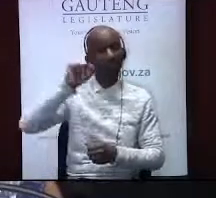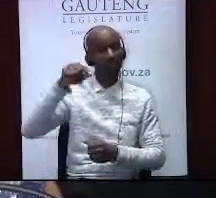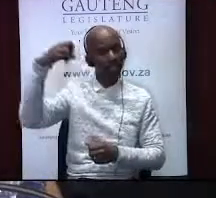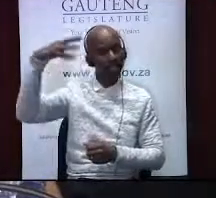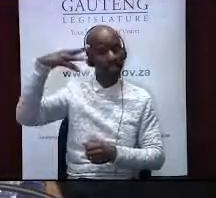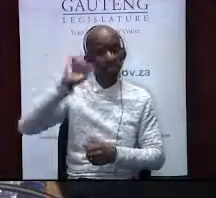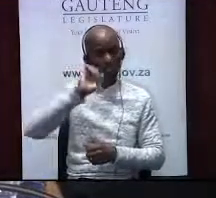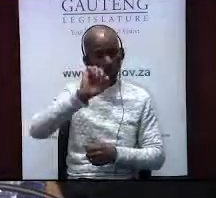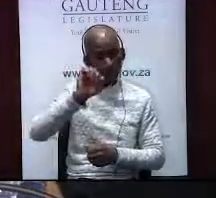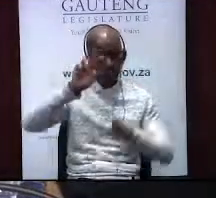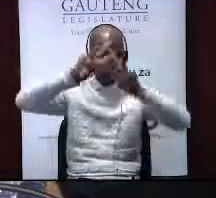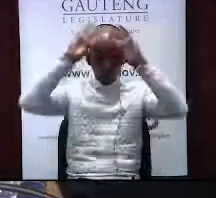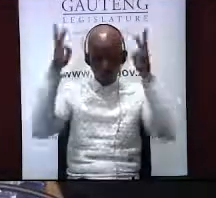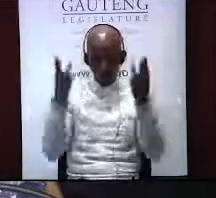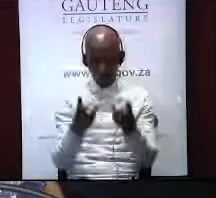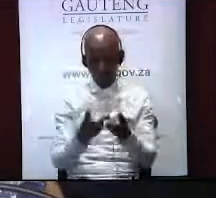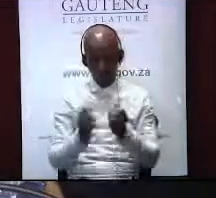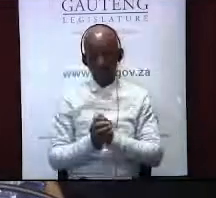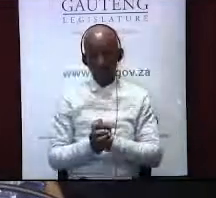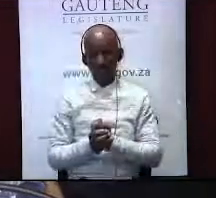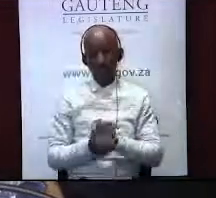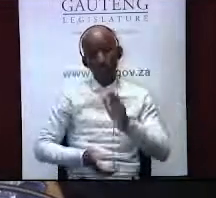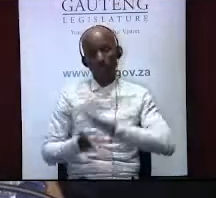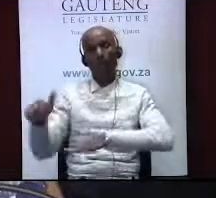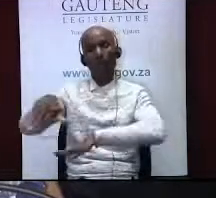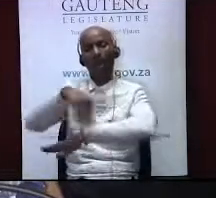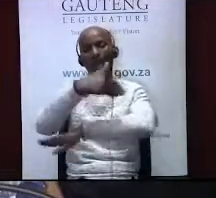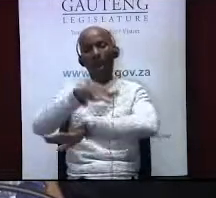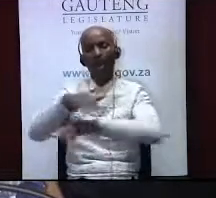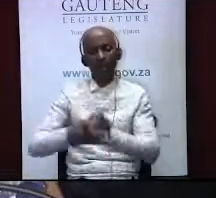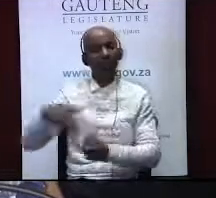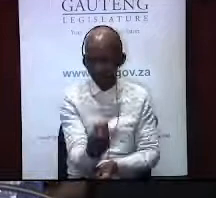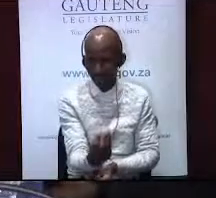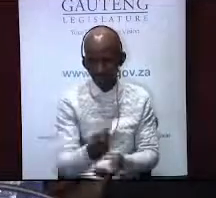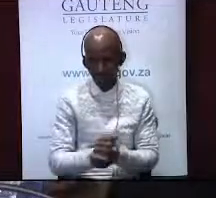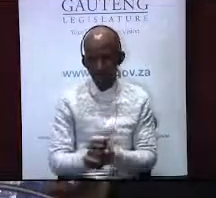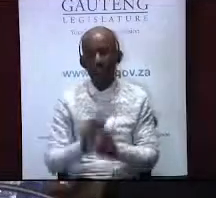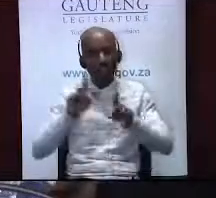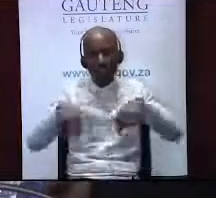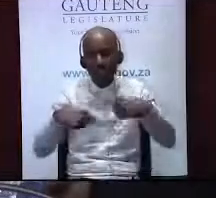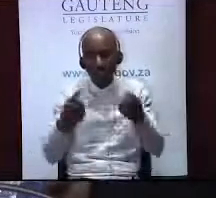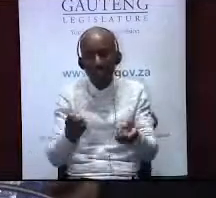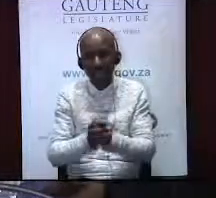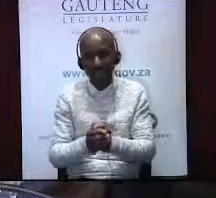That light you are in the world, let it go out and shine forth. You cannot